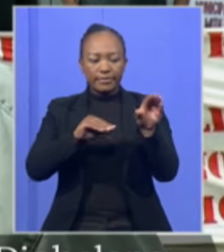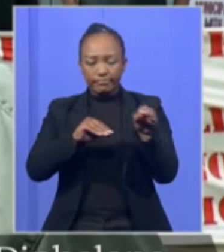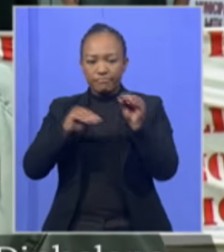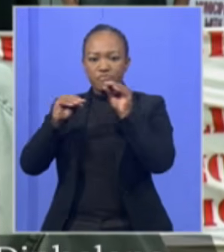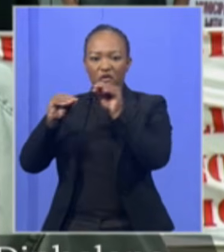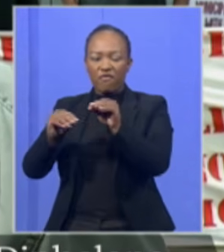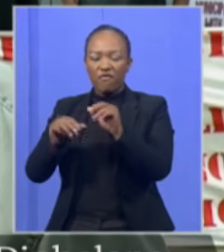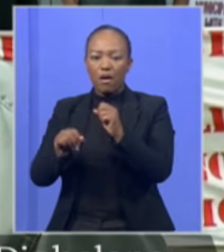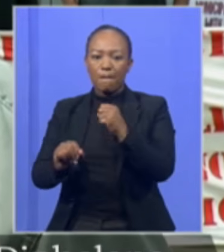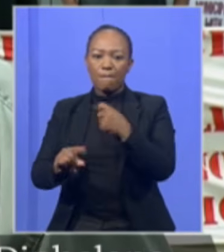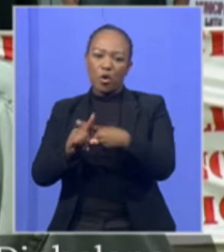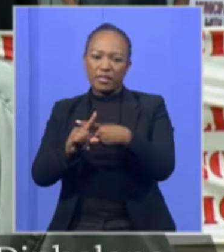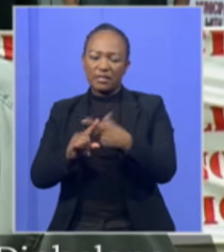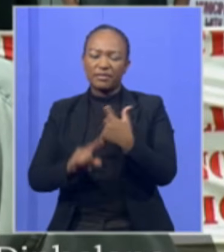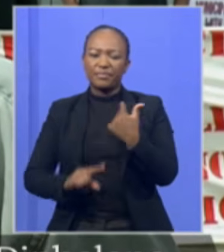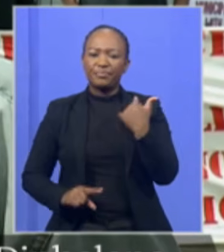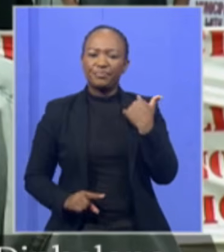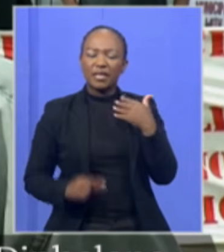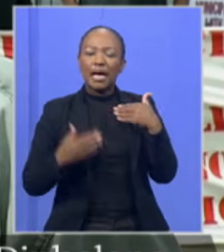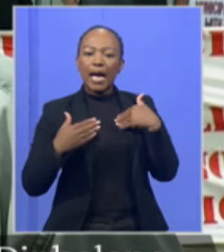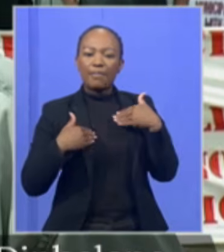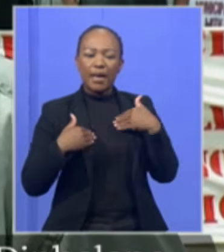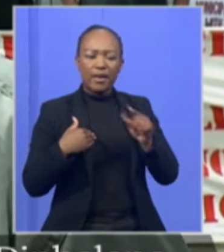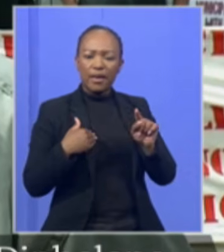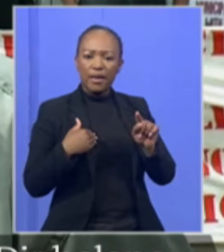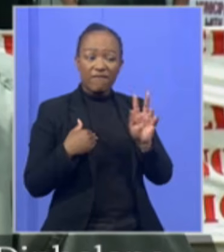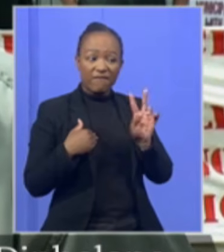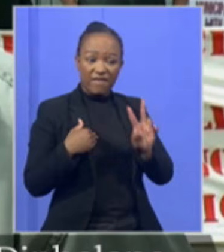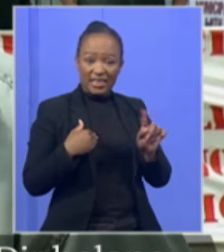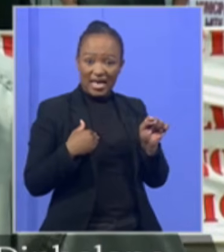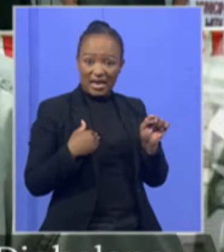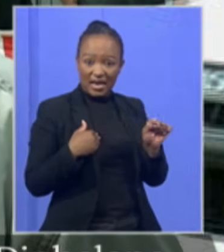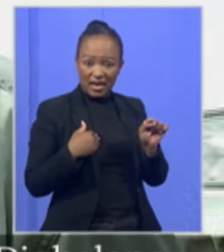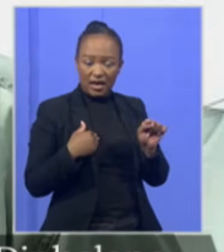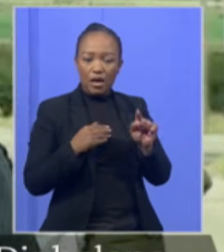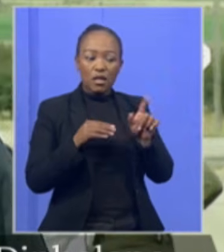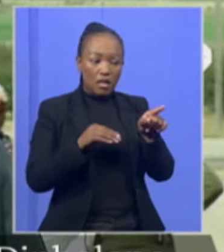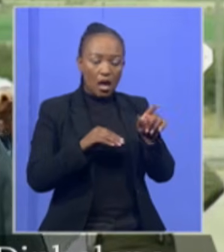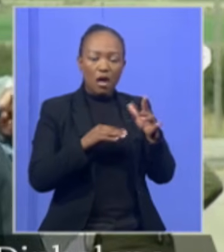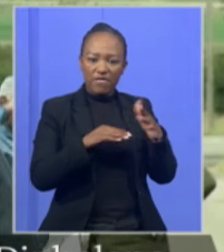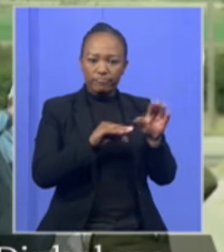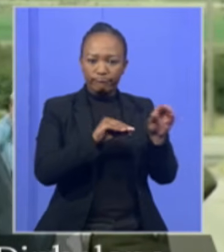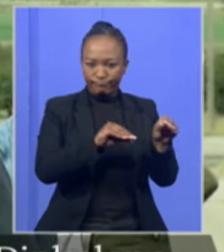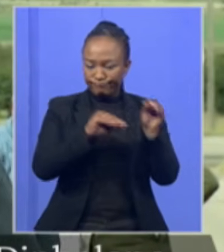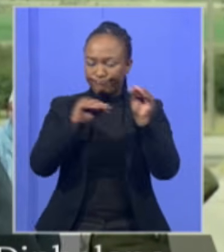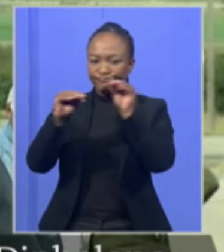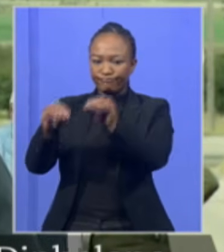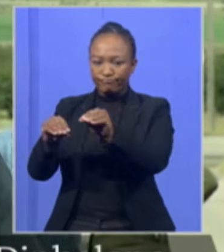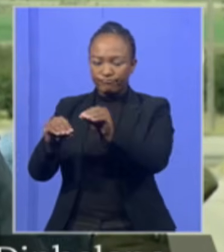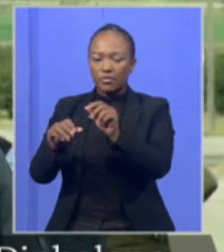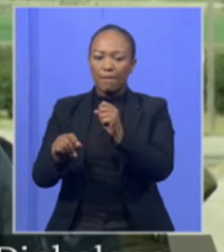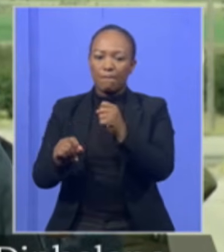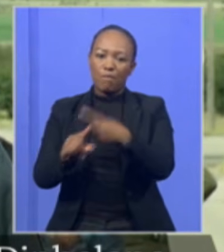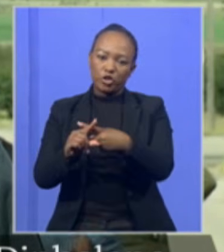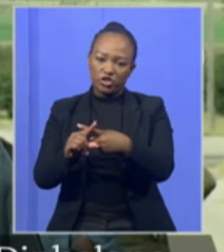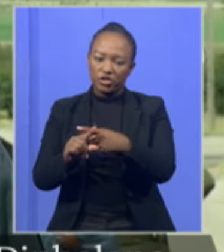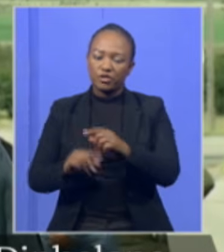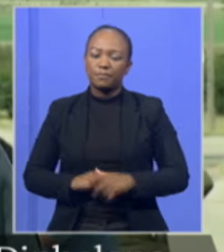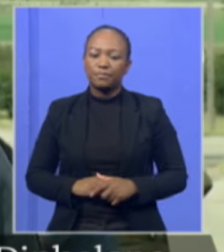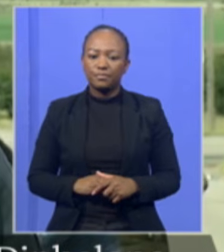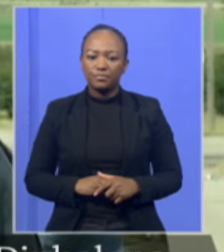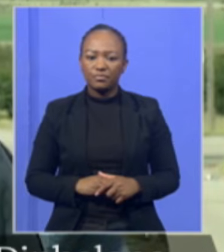ke ditleke tsa mo Ventersdorp di tseilwe di le Potch. I think a big problem that we've encountered